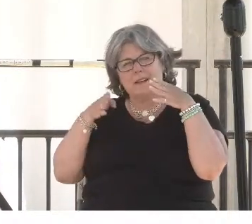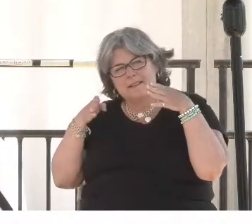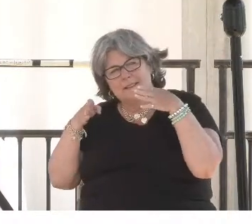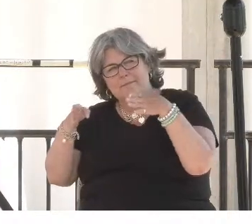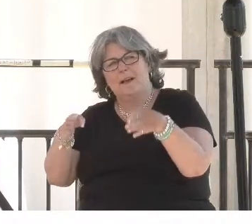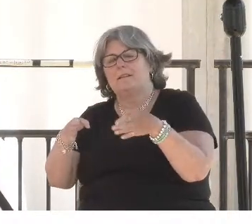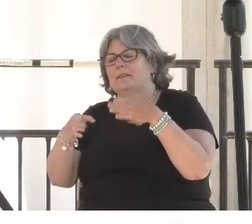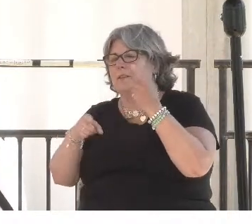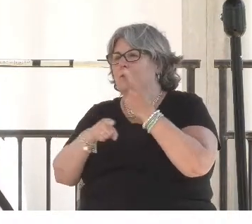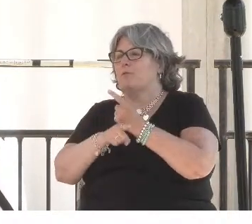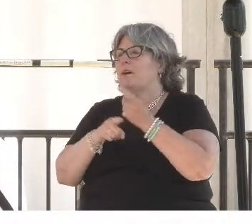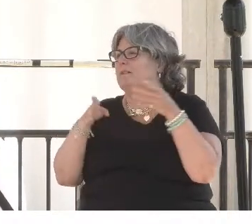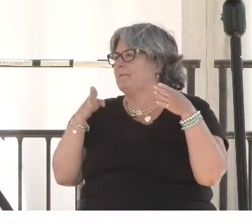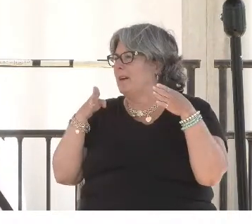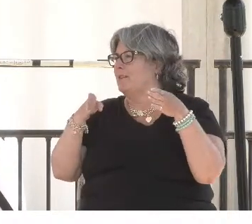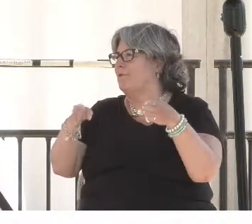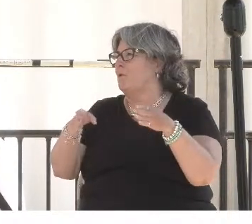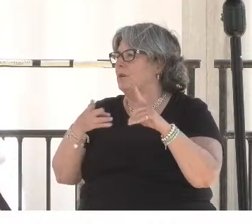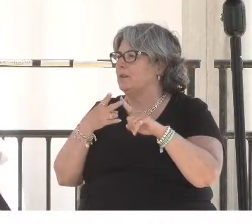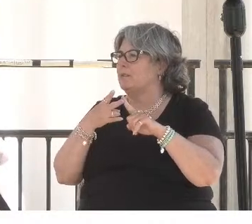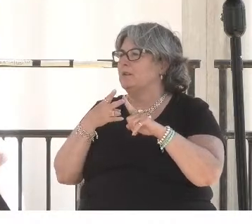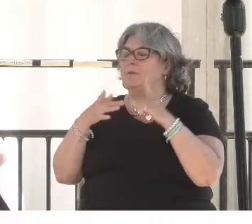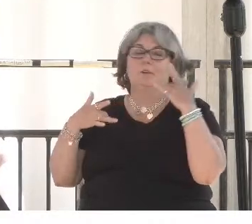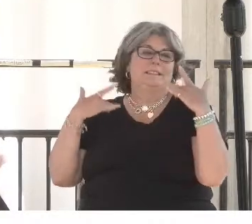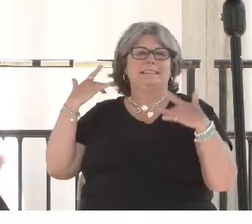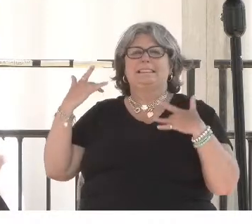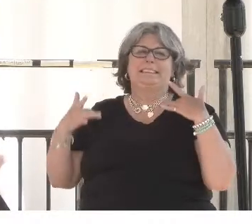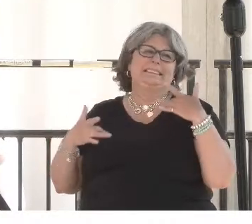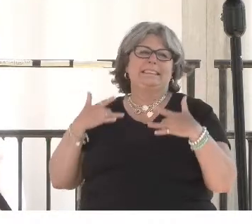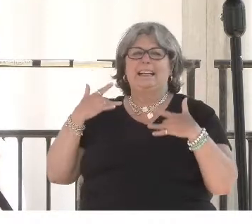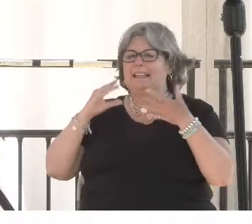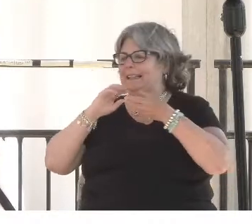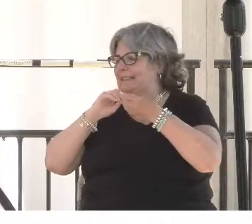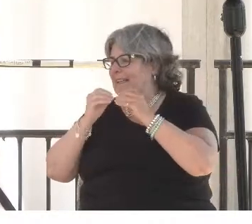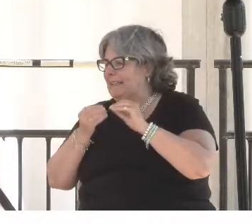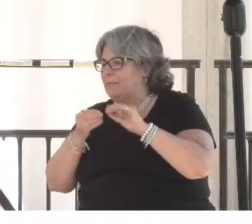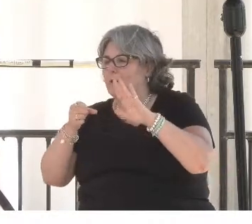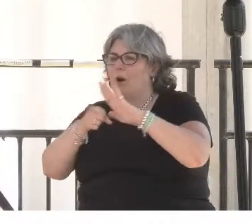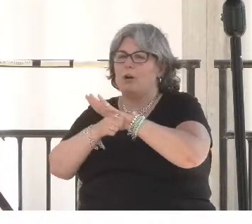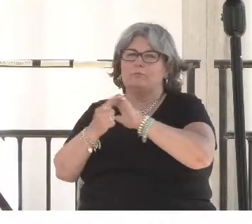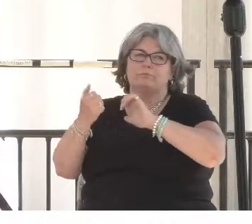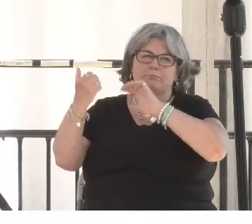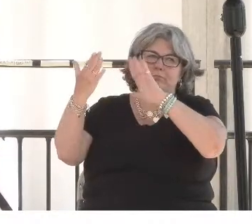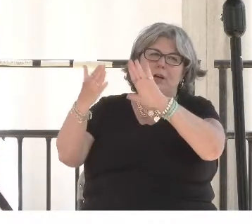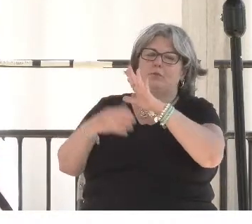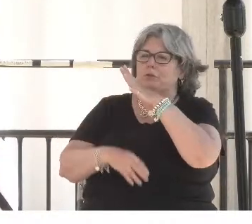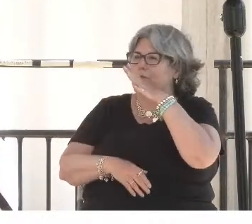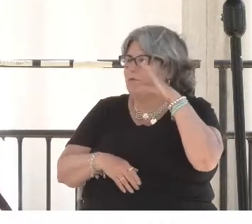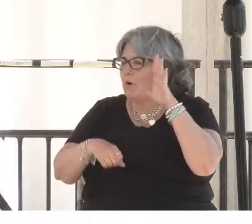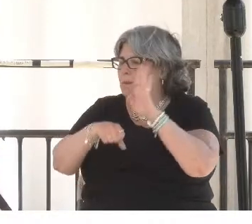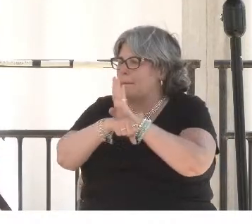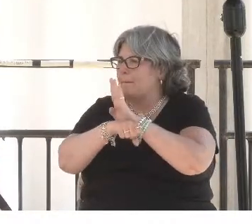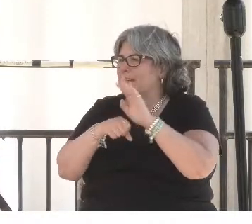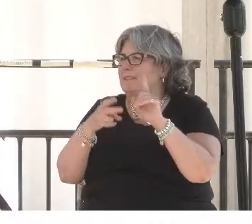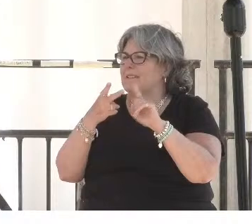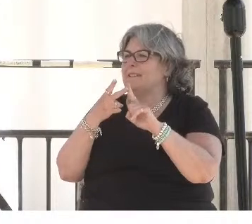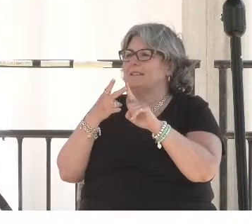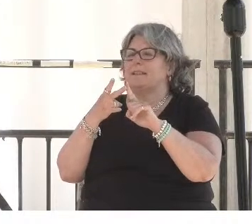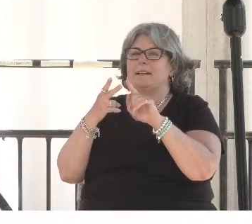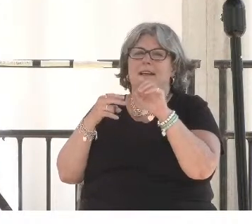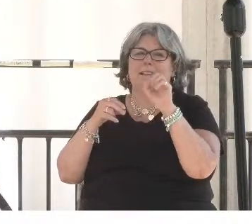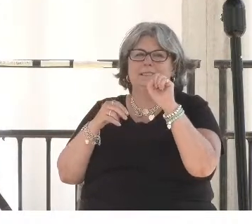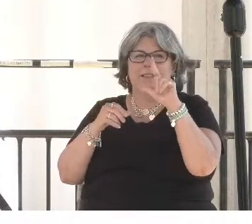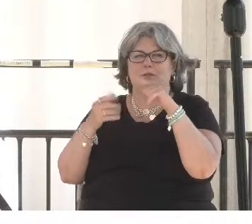right path forward. We were so excited. It's a very holistic approach to farming and businesses and actually social